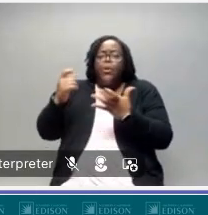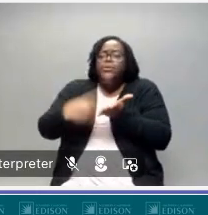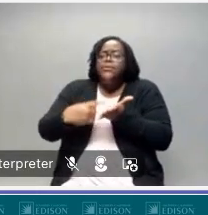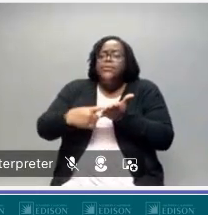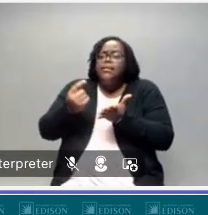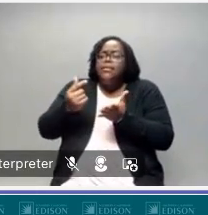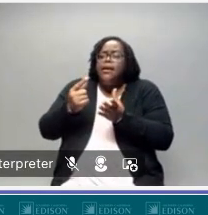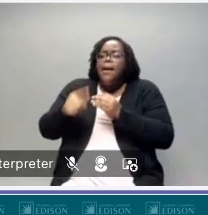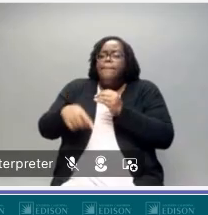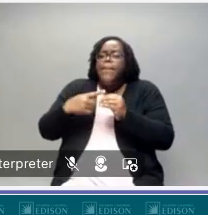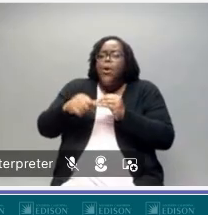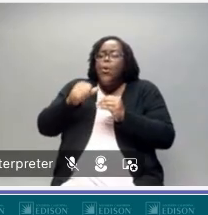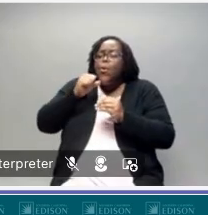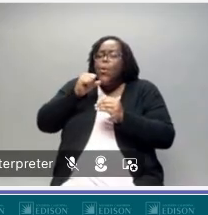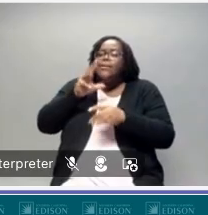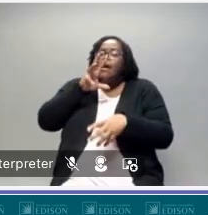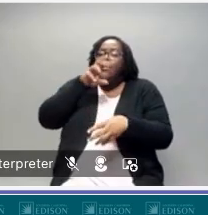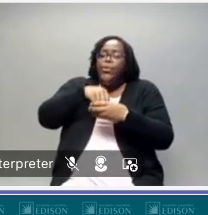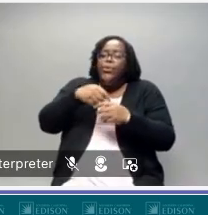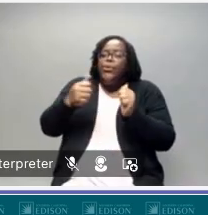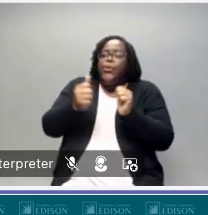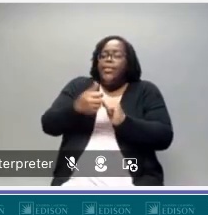not a PSPS notification.